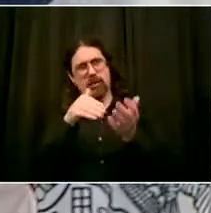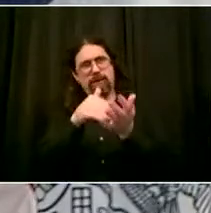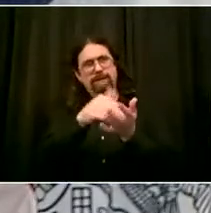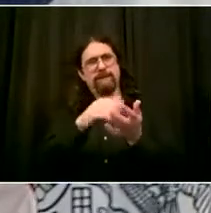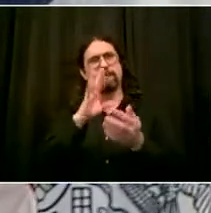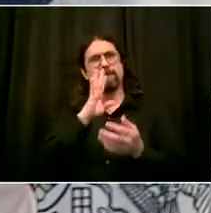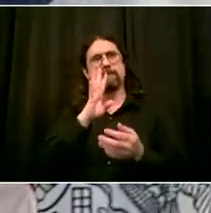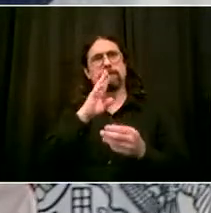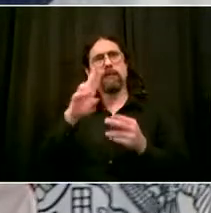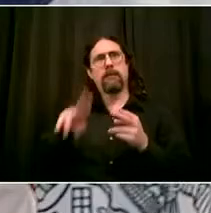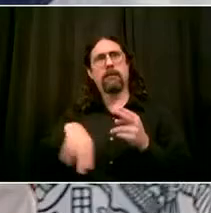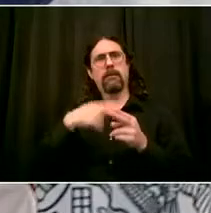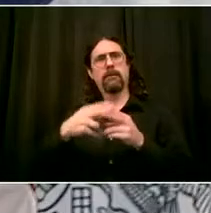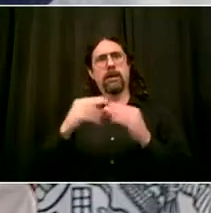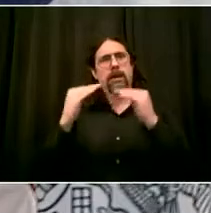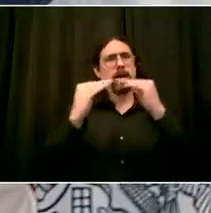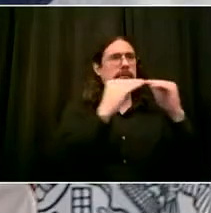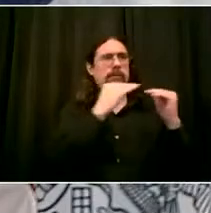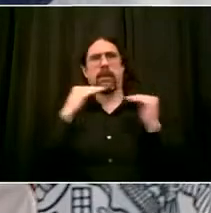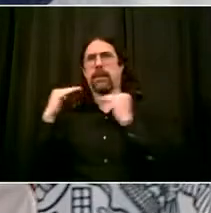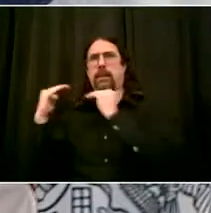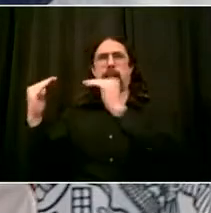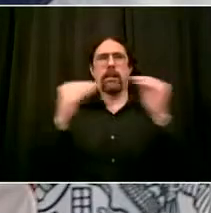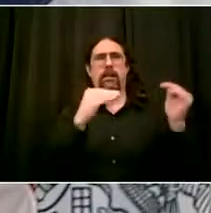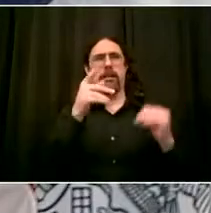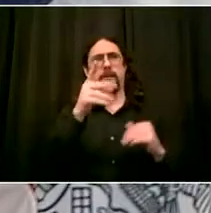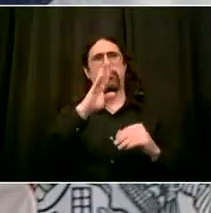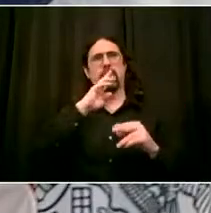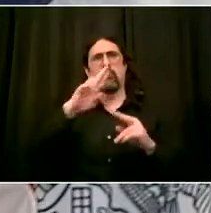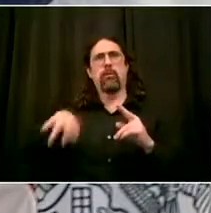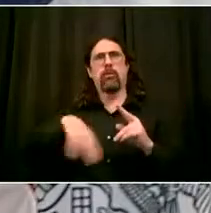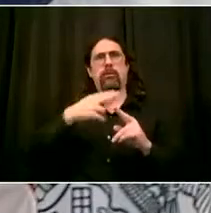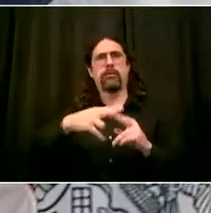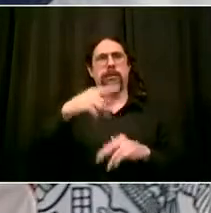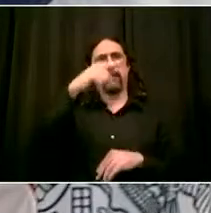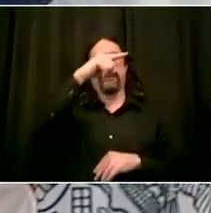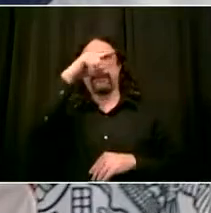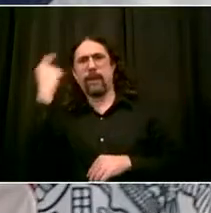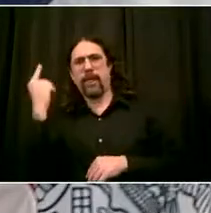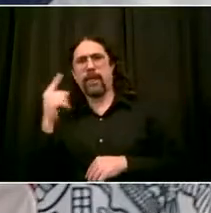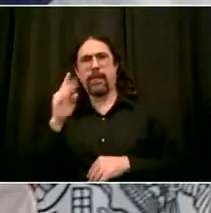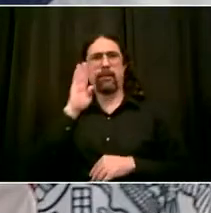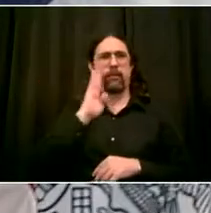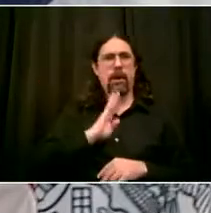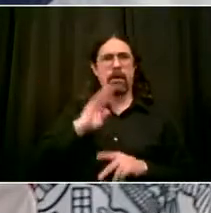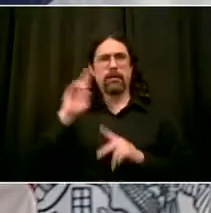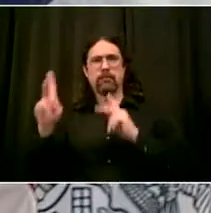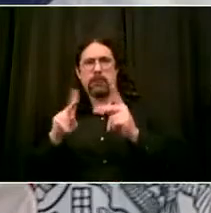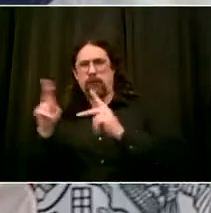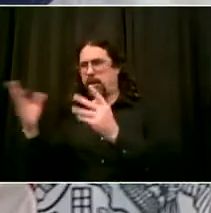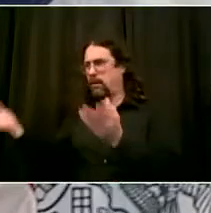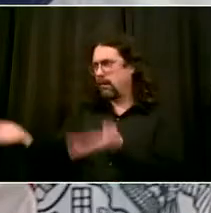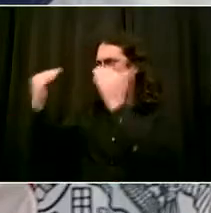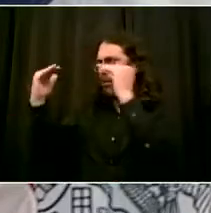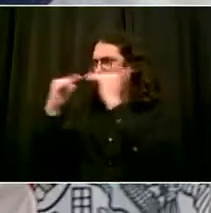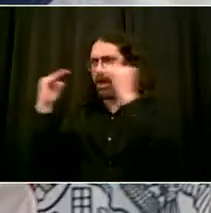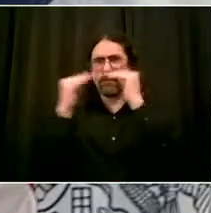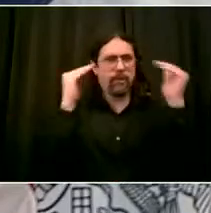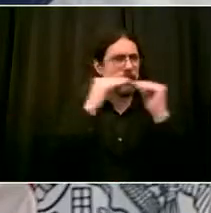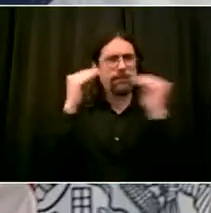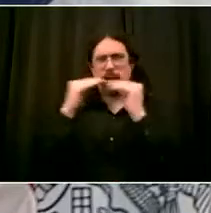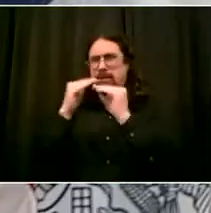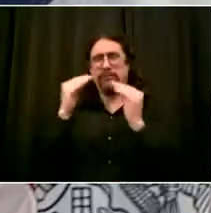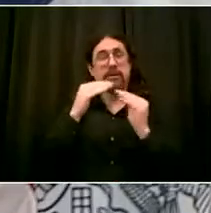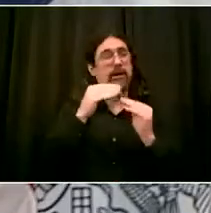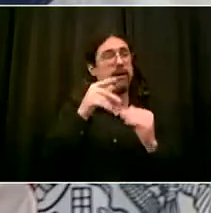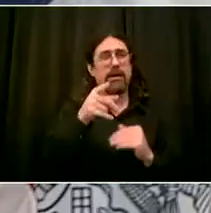a a important and honest question and I appreciate it so let me give you some quick